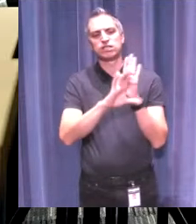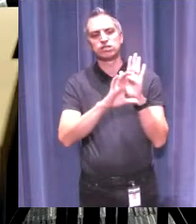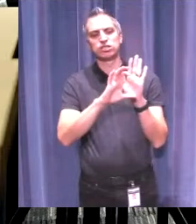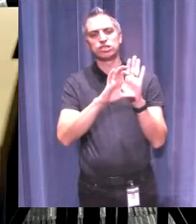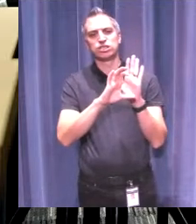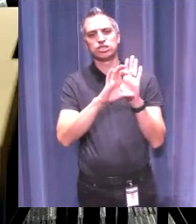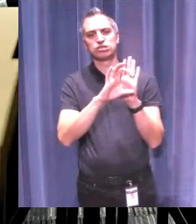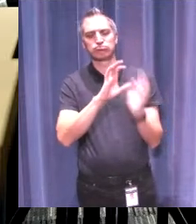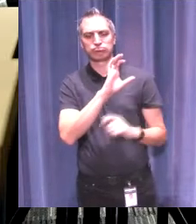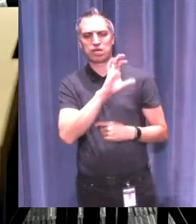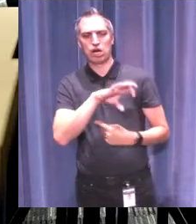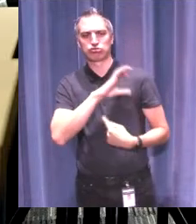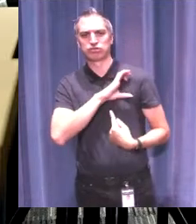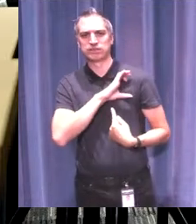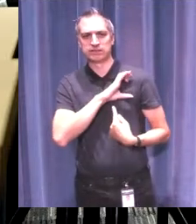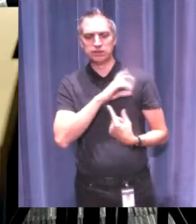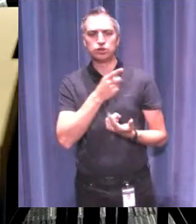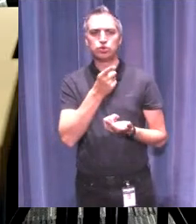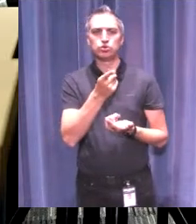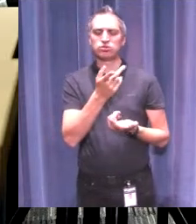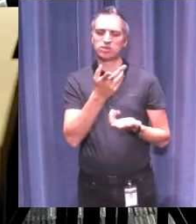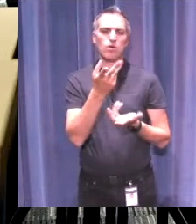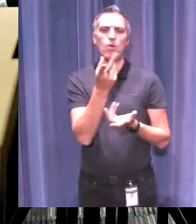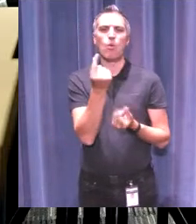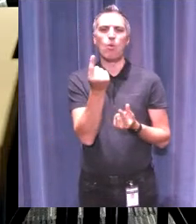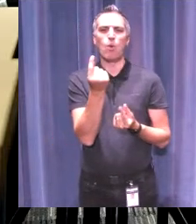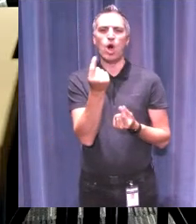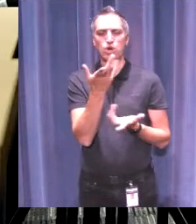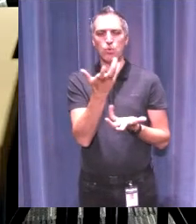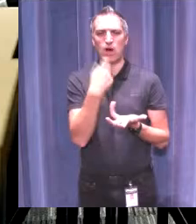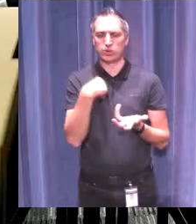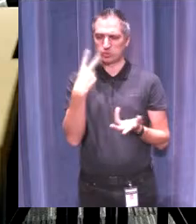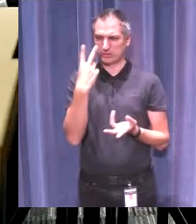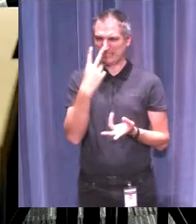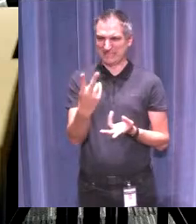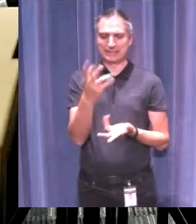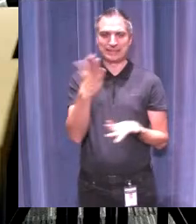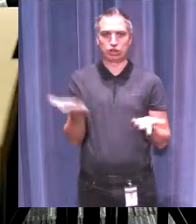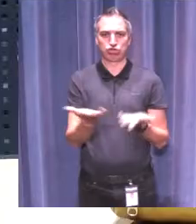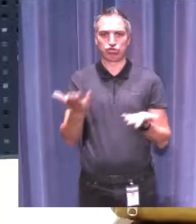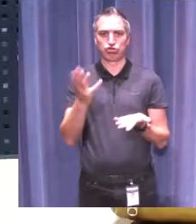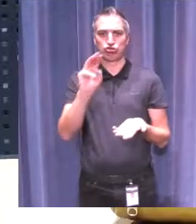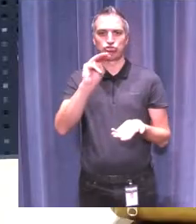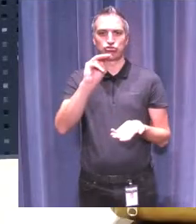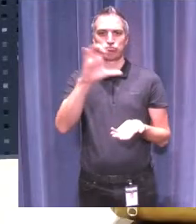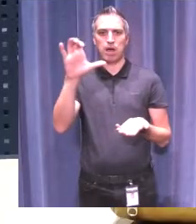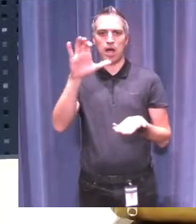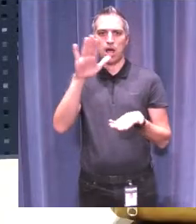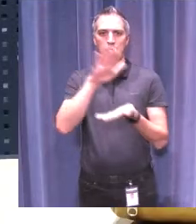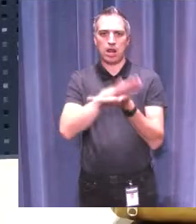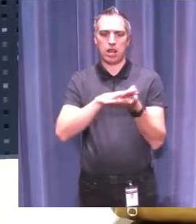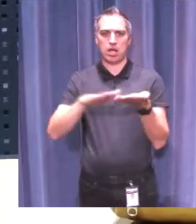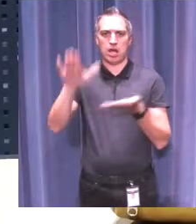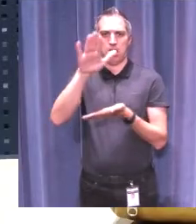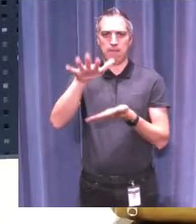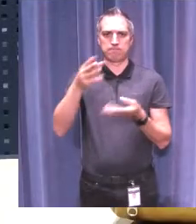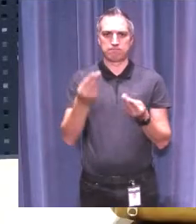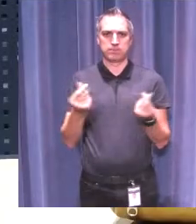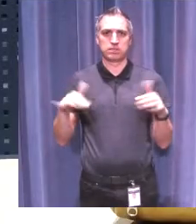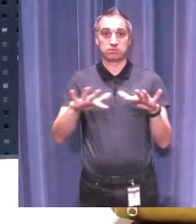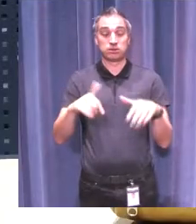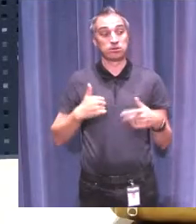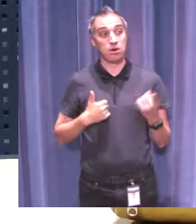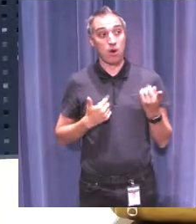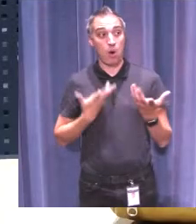for when you explore our campus? Characteristics? Well, I would like the infrastructure to be in